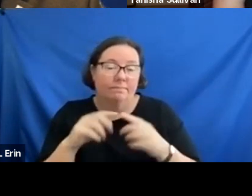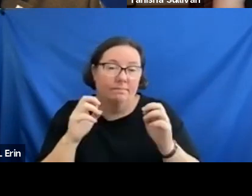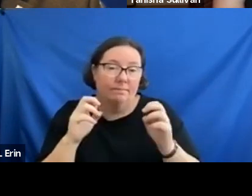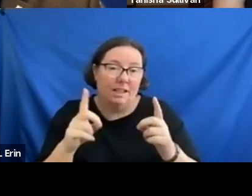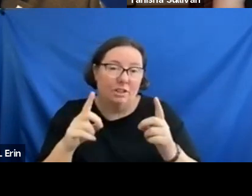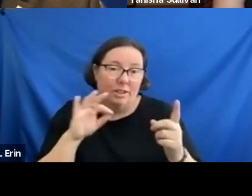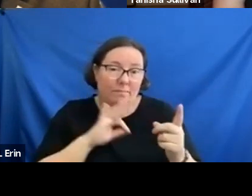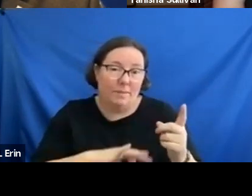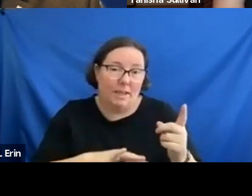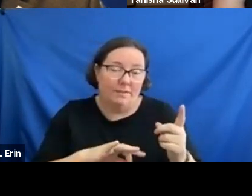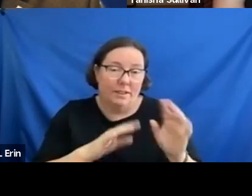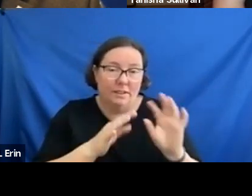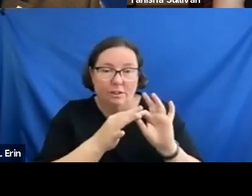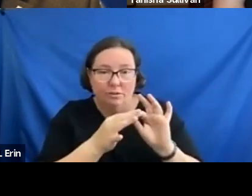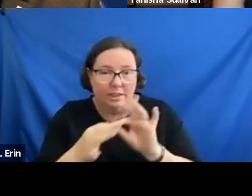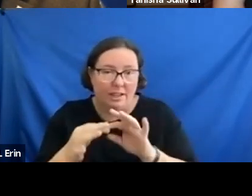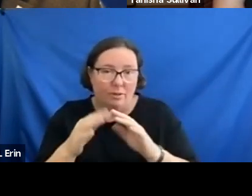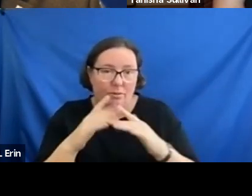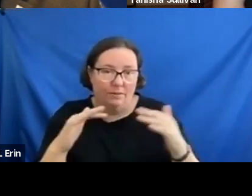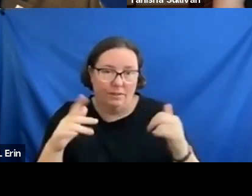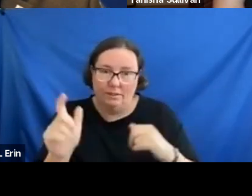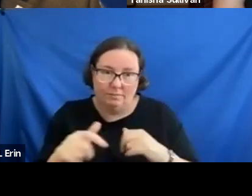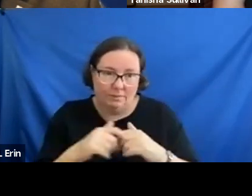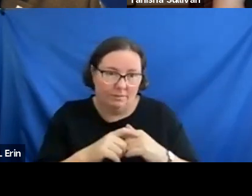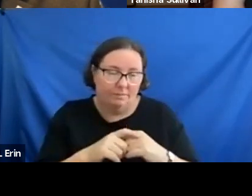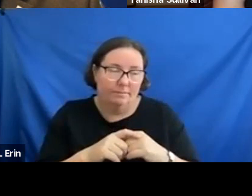educational benefits that flow from diversity, right?